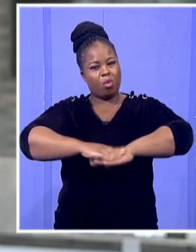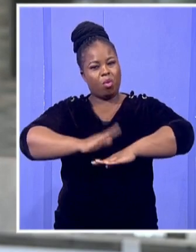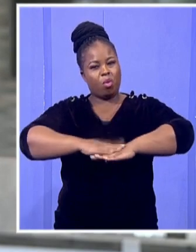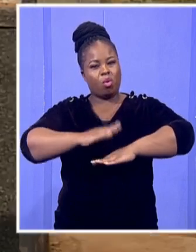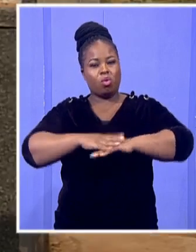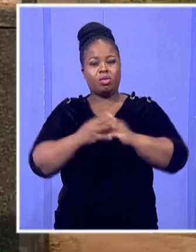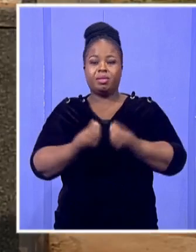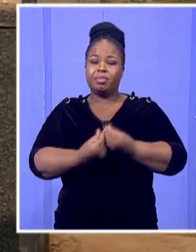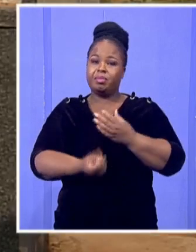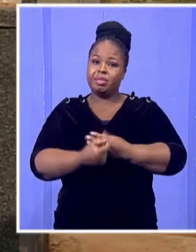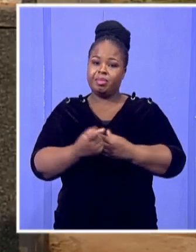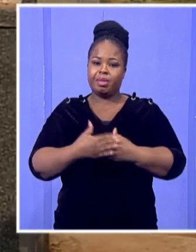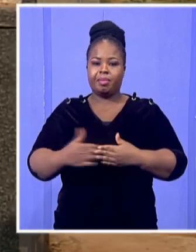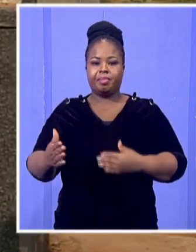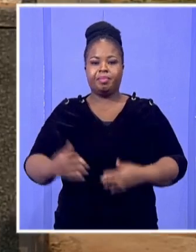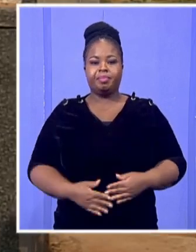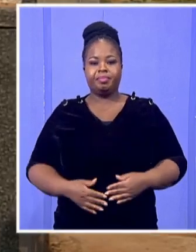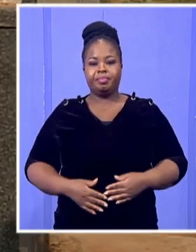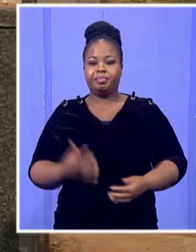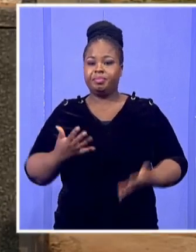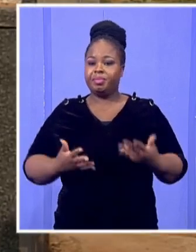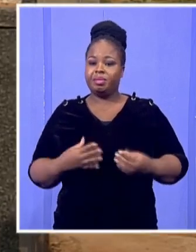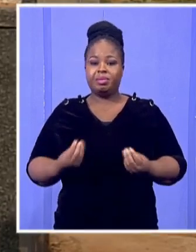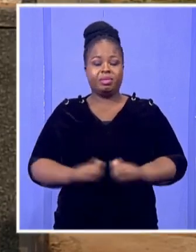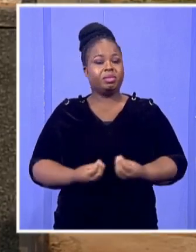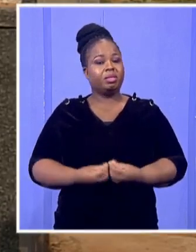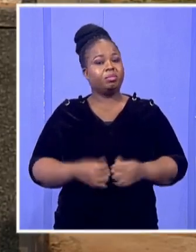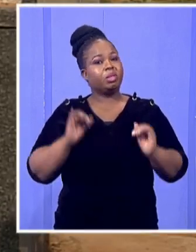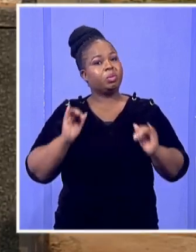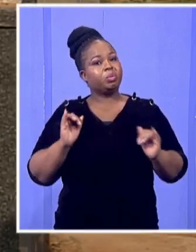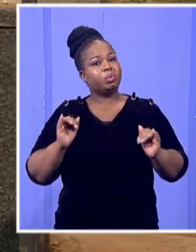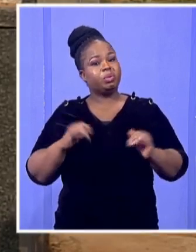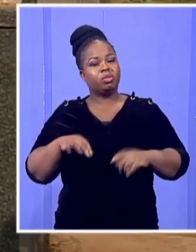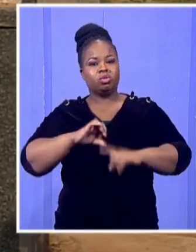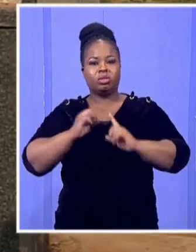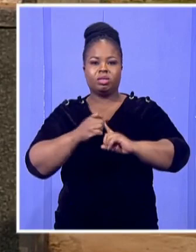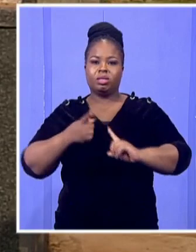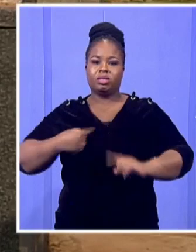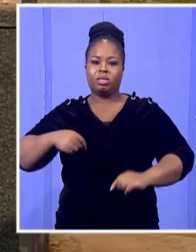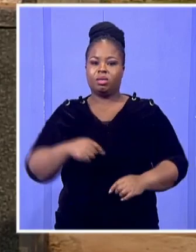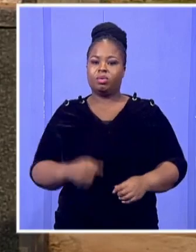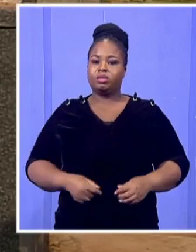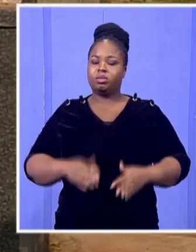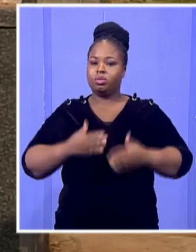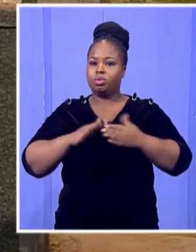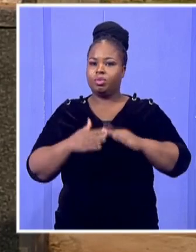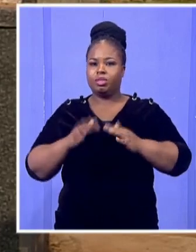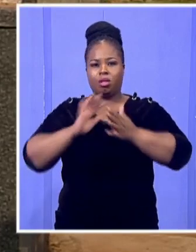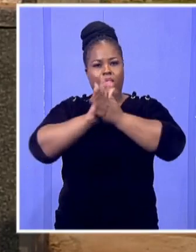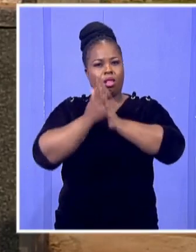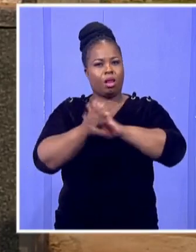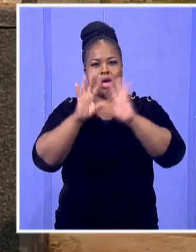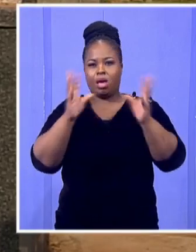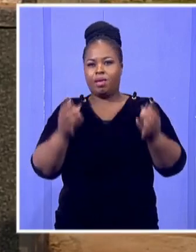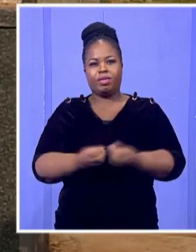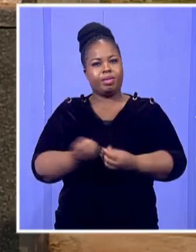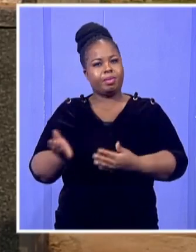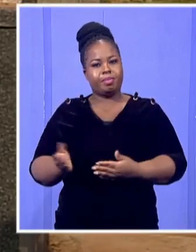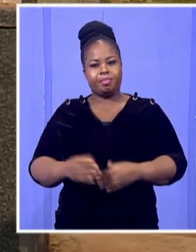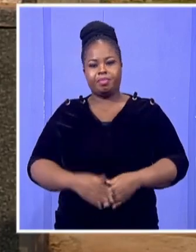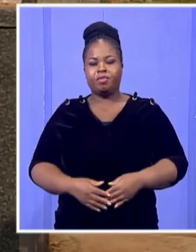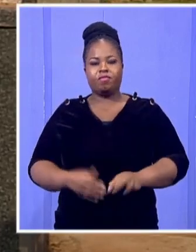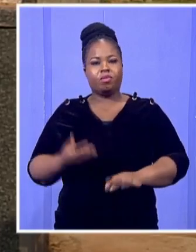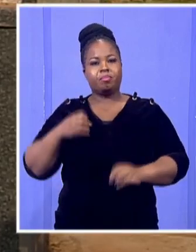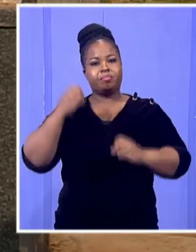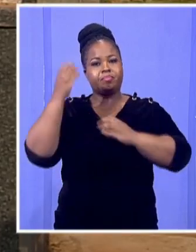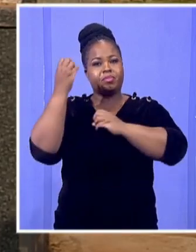something happens. Maybe something has gone terribly wrong in our society as communities destroy everything on their way, from traffic lights